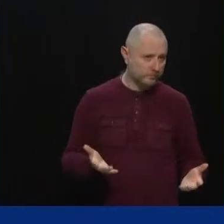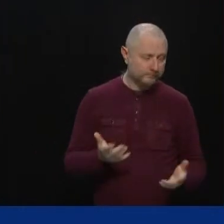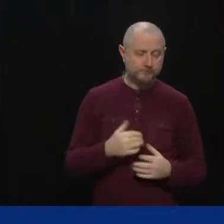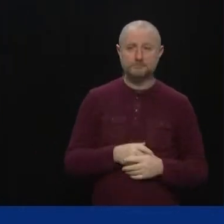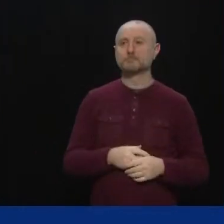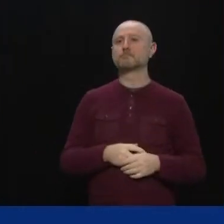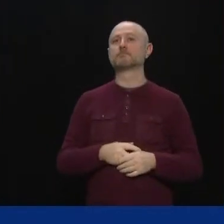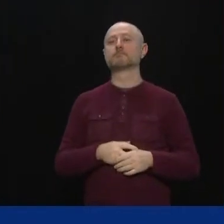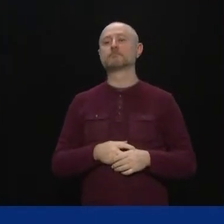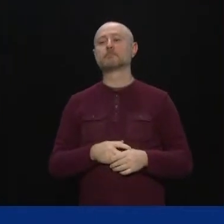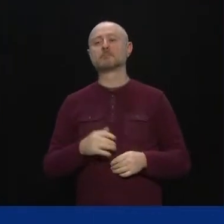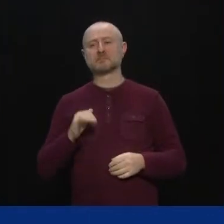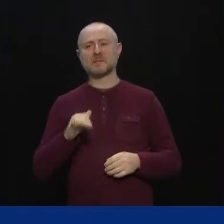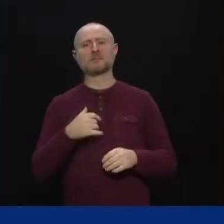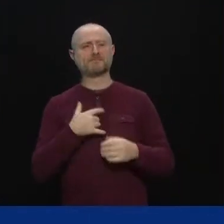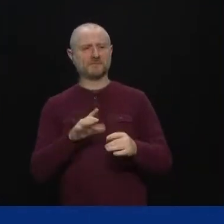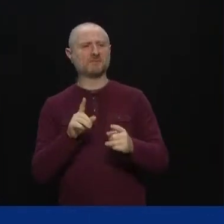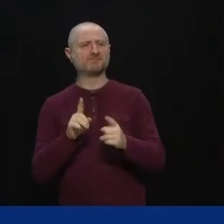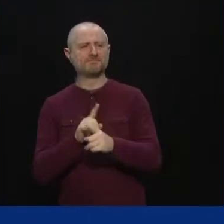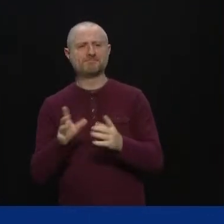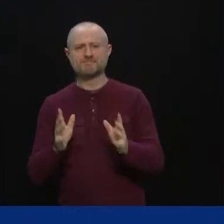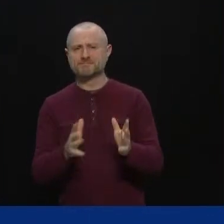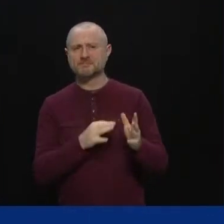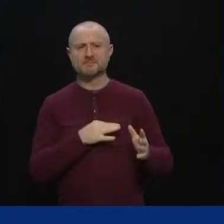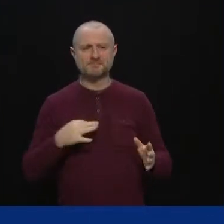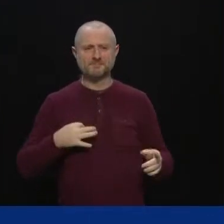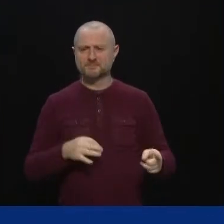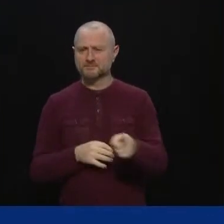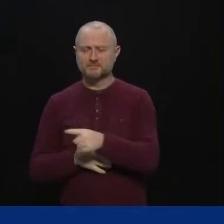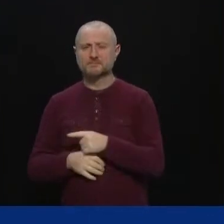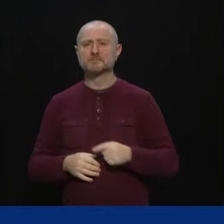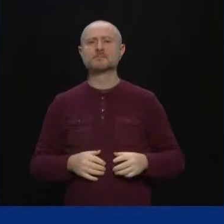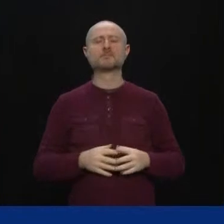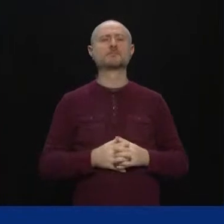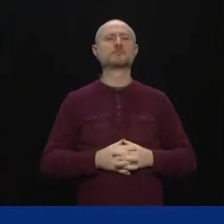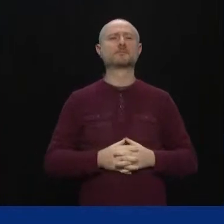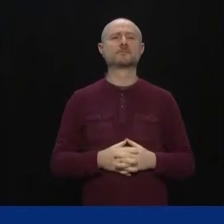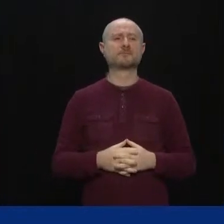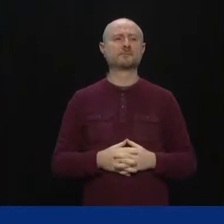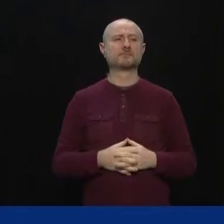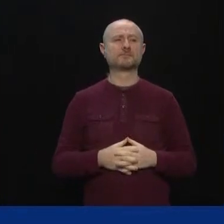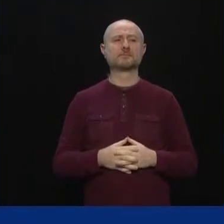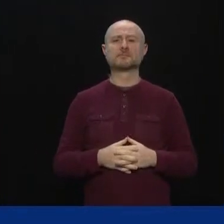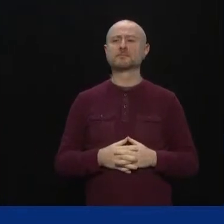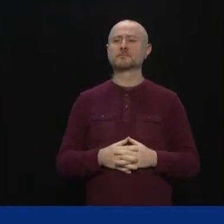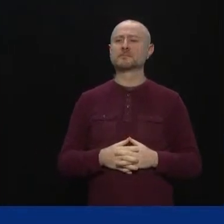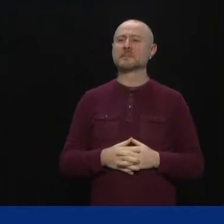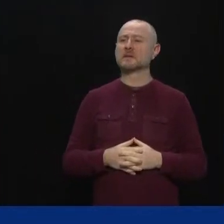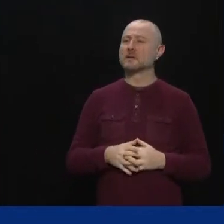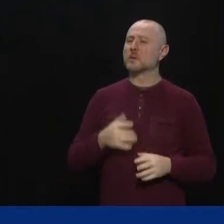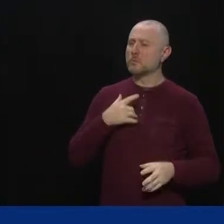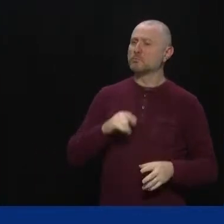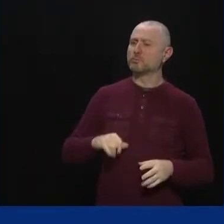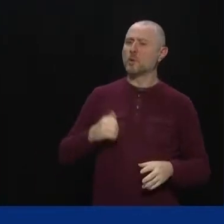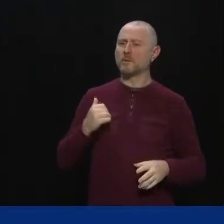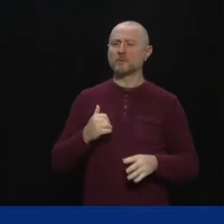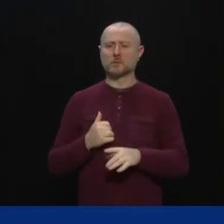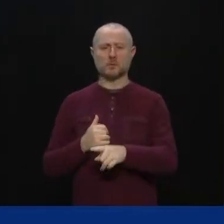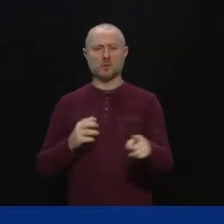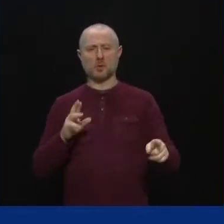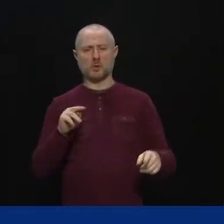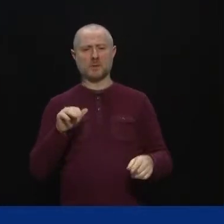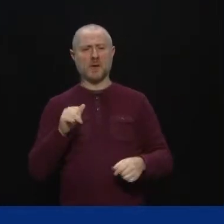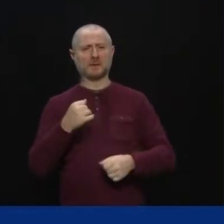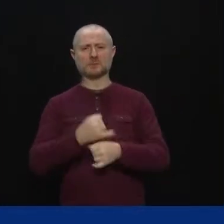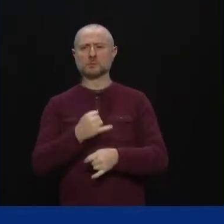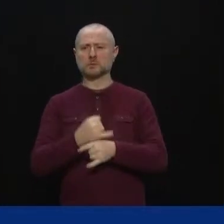but I did have a chance to meet some of these individuals, as I mentioned, about our stamping opportunity, and a huge point of pride. And we're able to